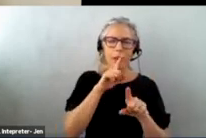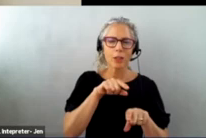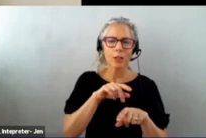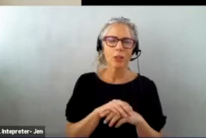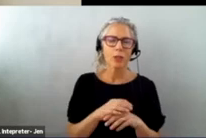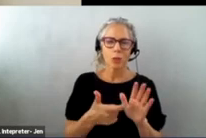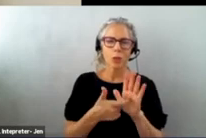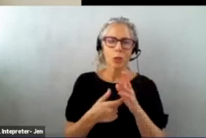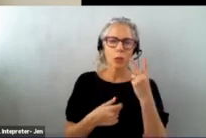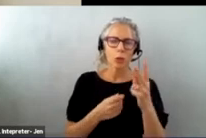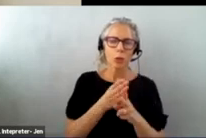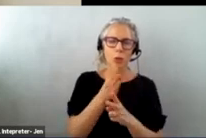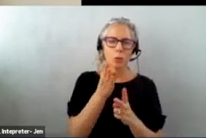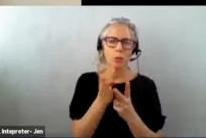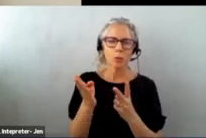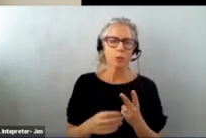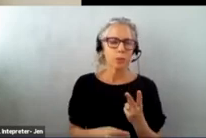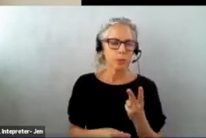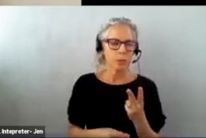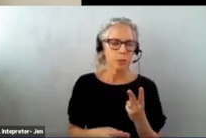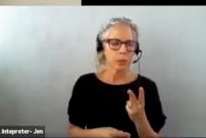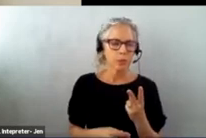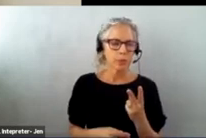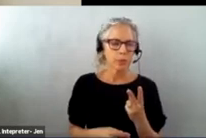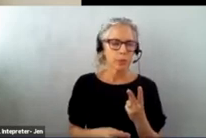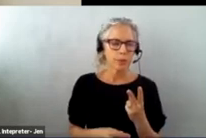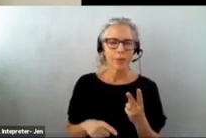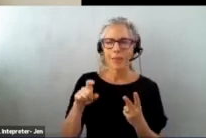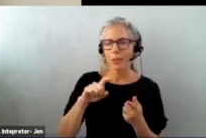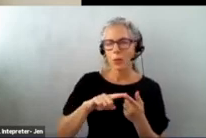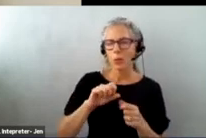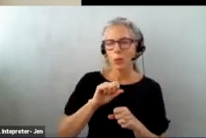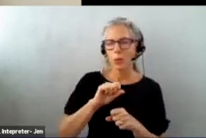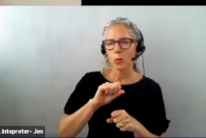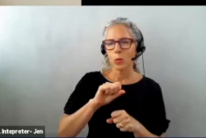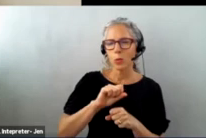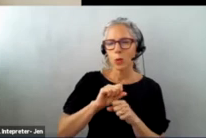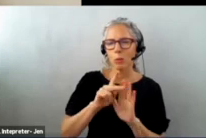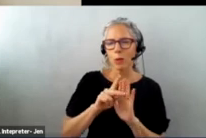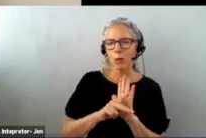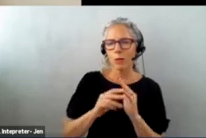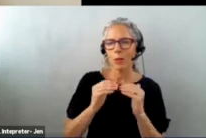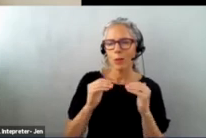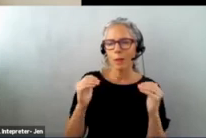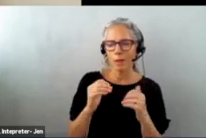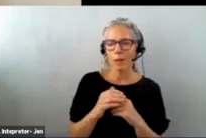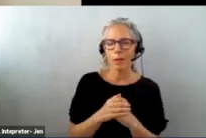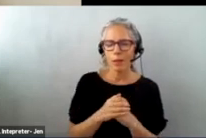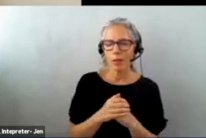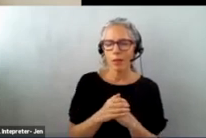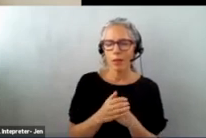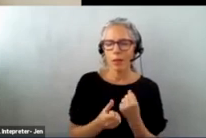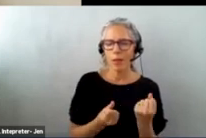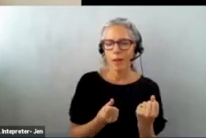requires a two-pronged approach. Firstly, it's really necessary to work at the policy level to advocate